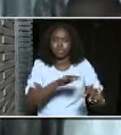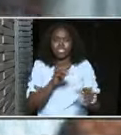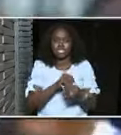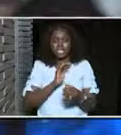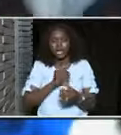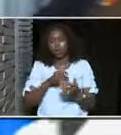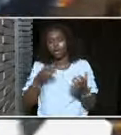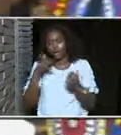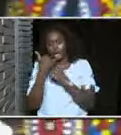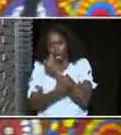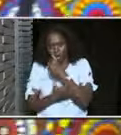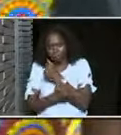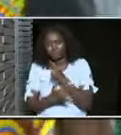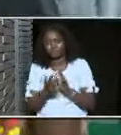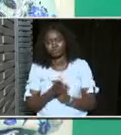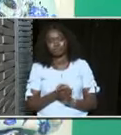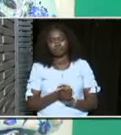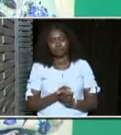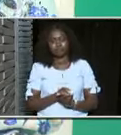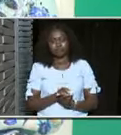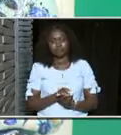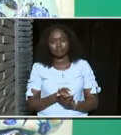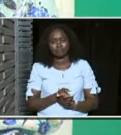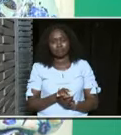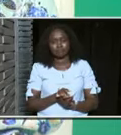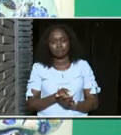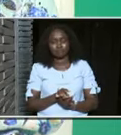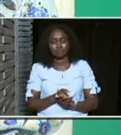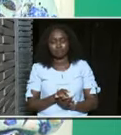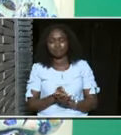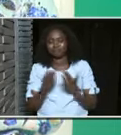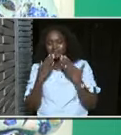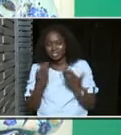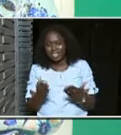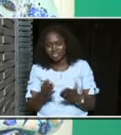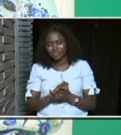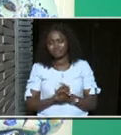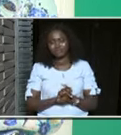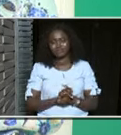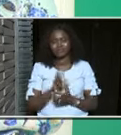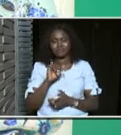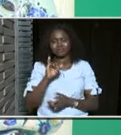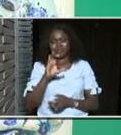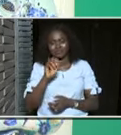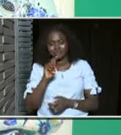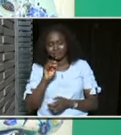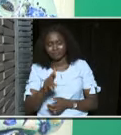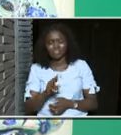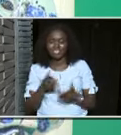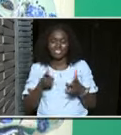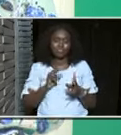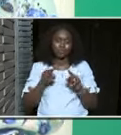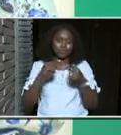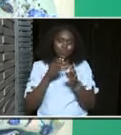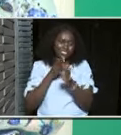Excellency. Okay, thank you very much, Kaderia. That's it from Thank you, Victor. And let's go straight to the University of Abuja because we